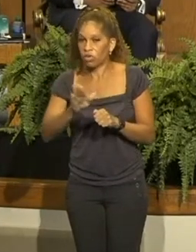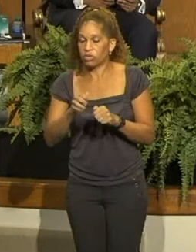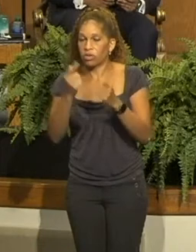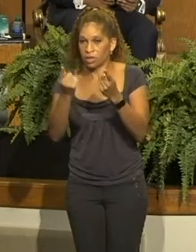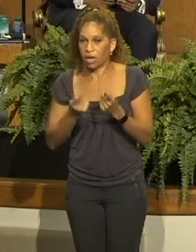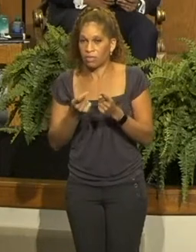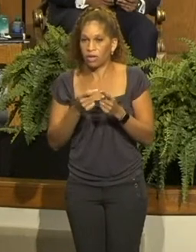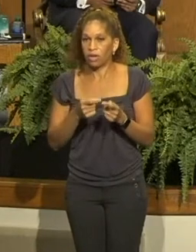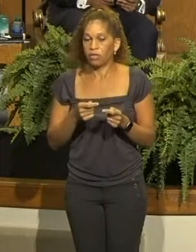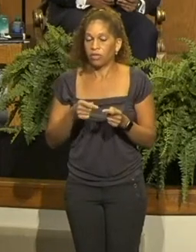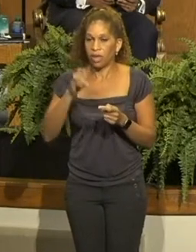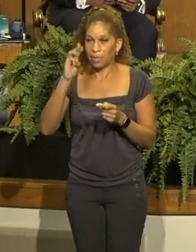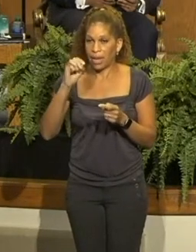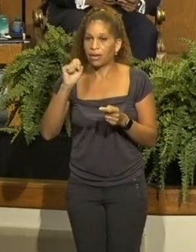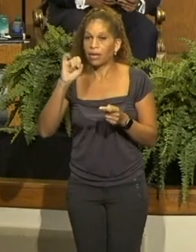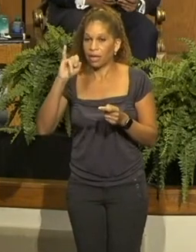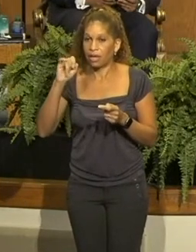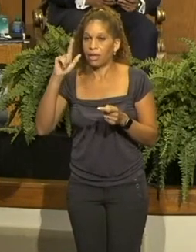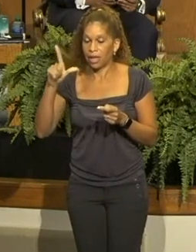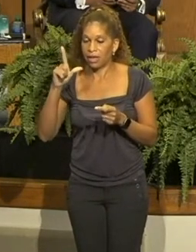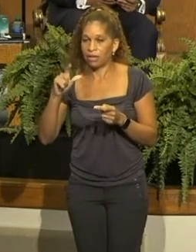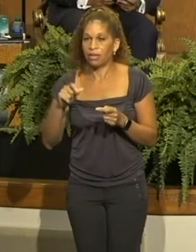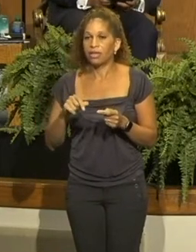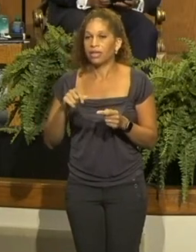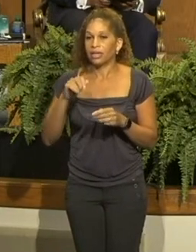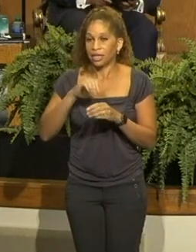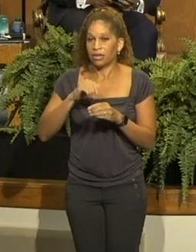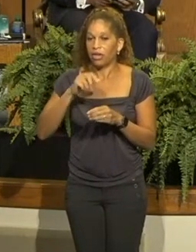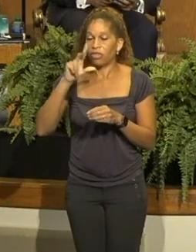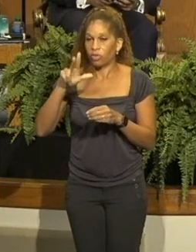at 3144 Cascade Road.